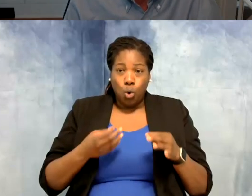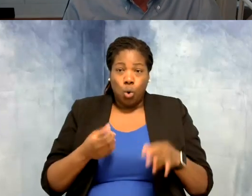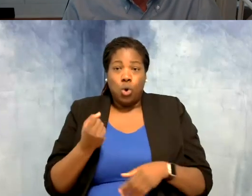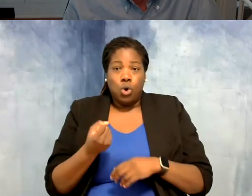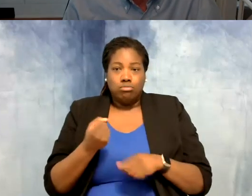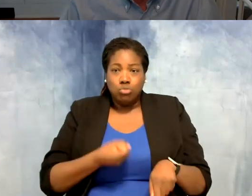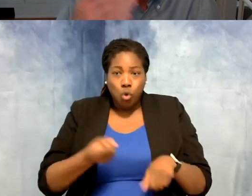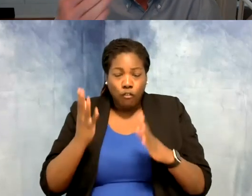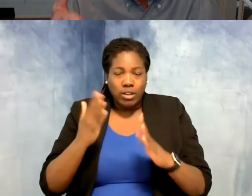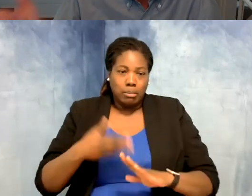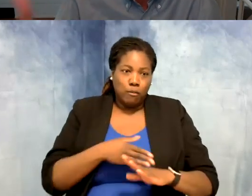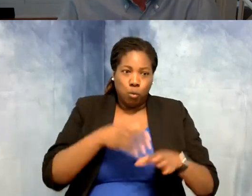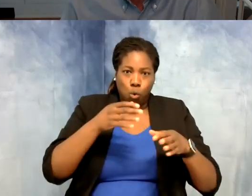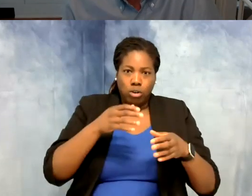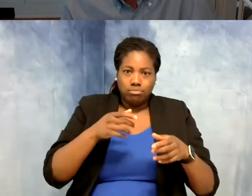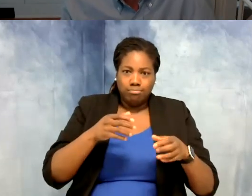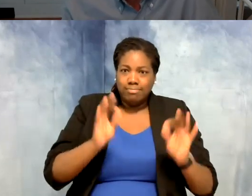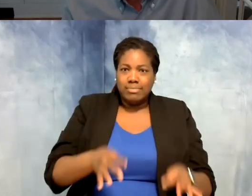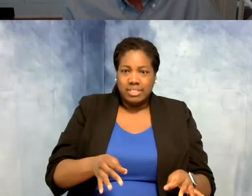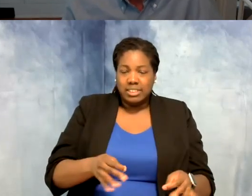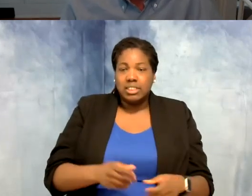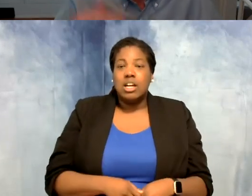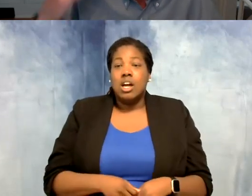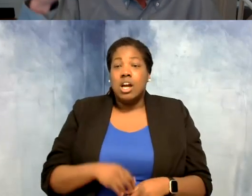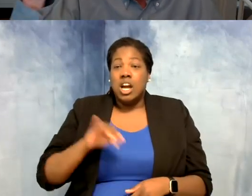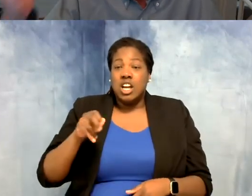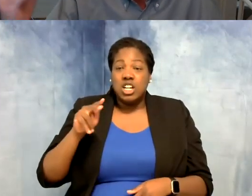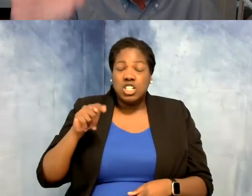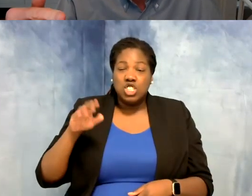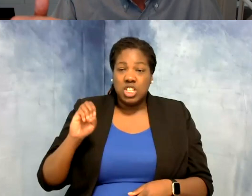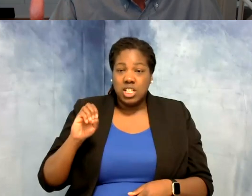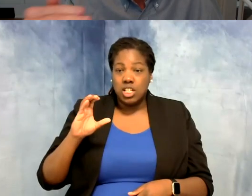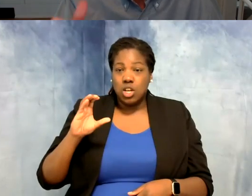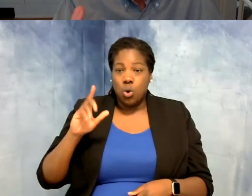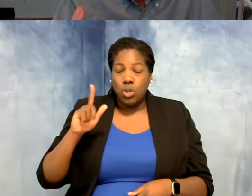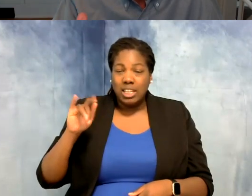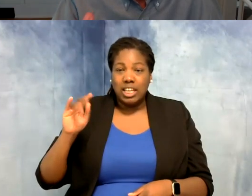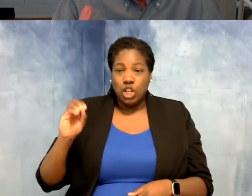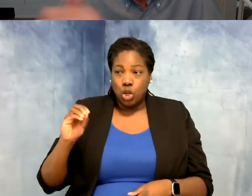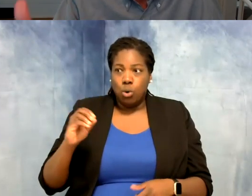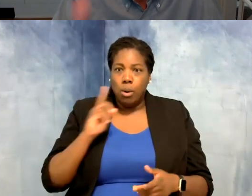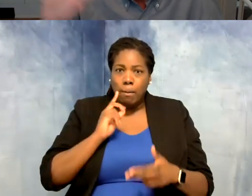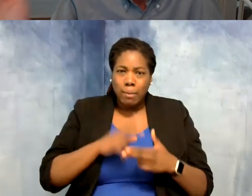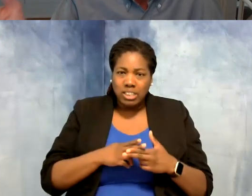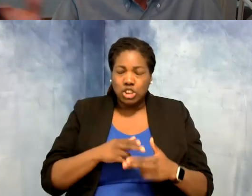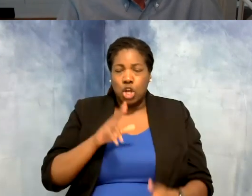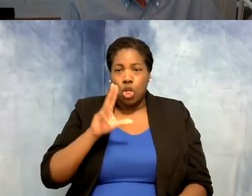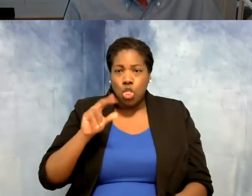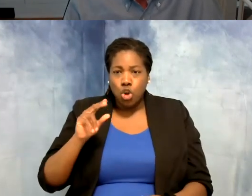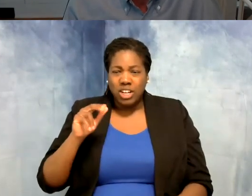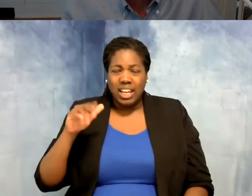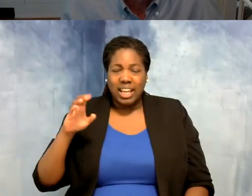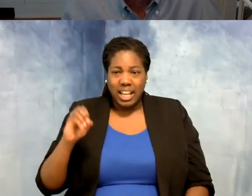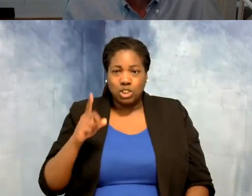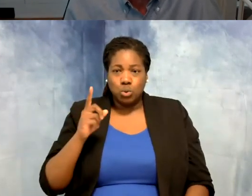overturns prior precedents. And in the opinion, Justice Alito cites about 30 cases in which the court has overturned